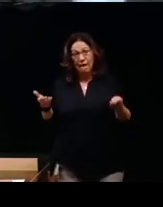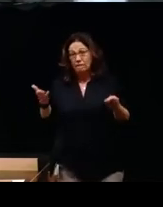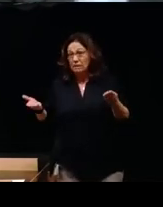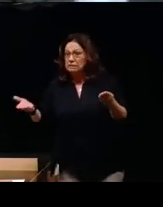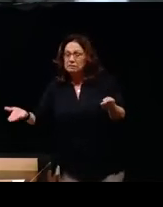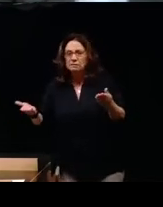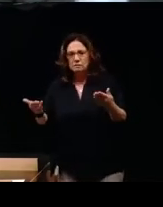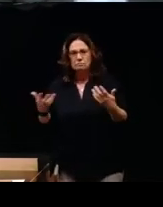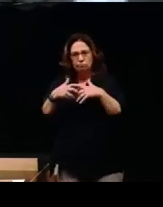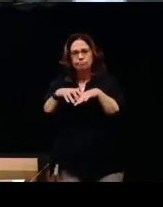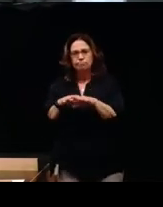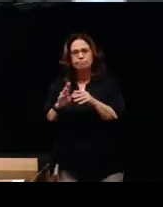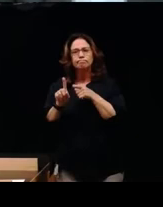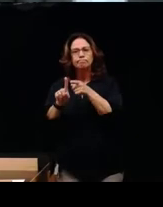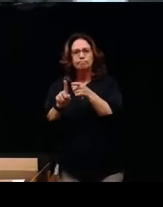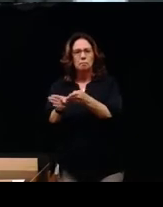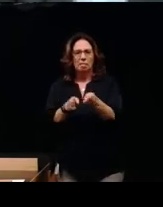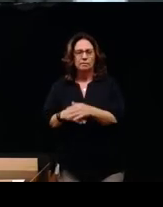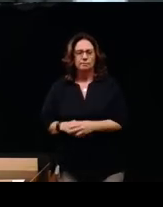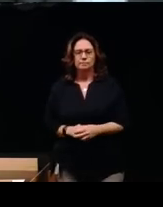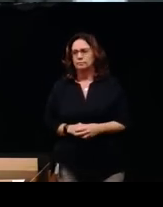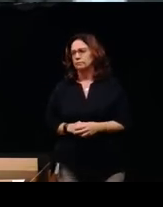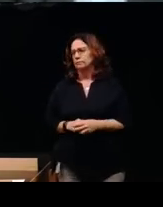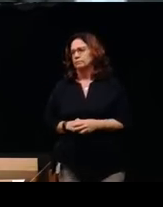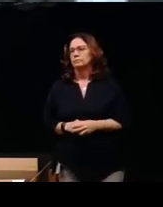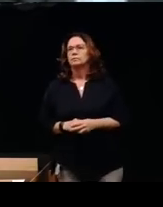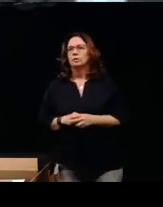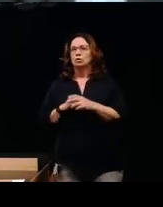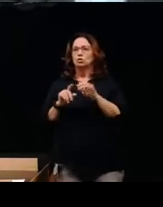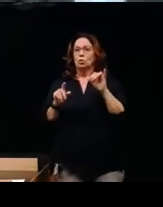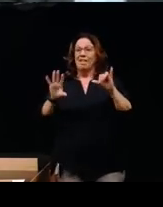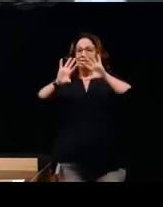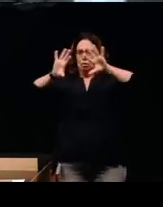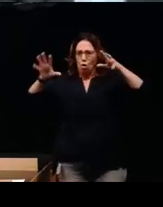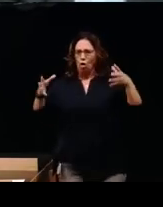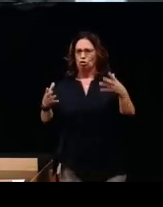treatment pathways. So that's the overarching framework.